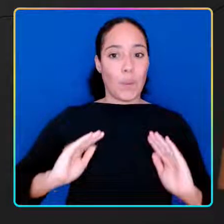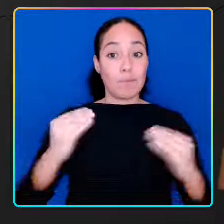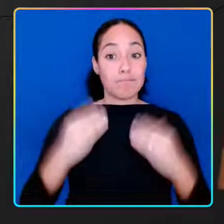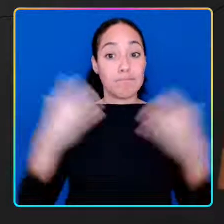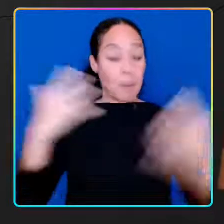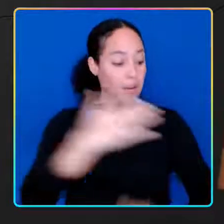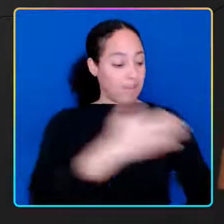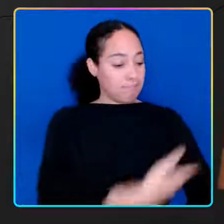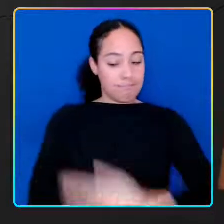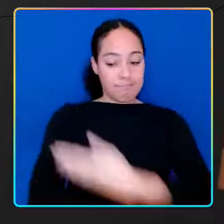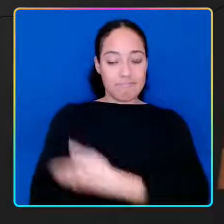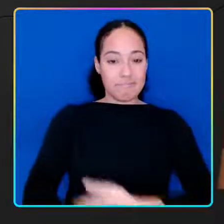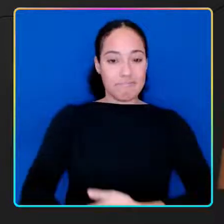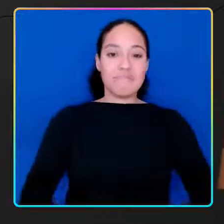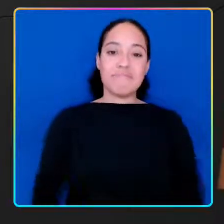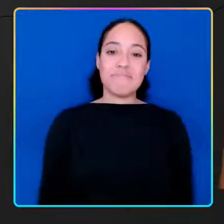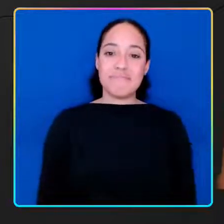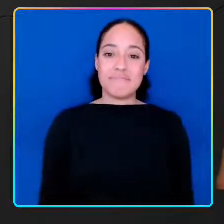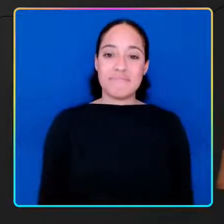white t-shirt.